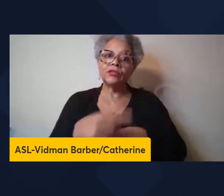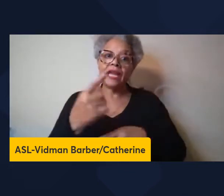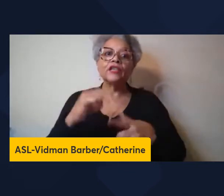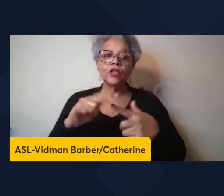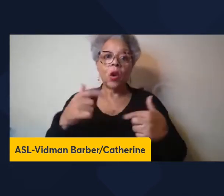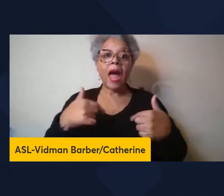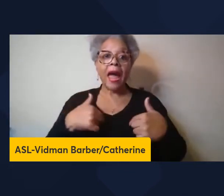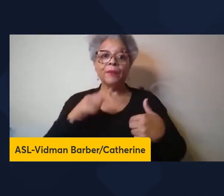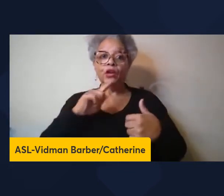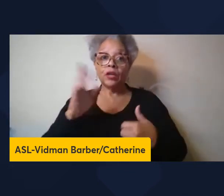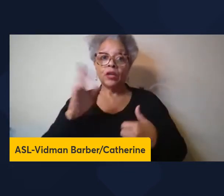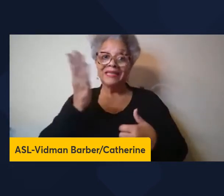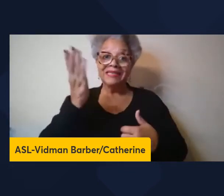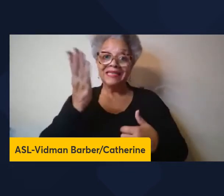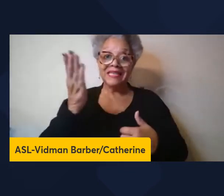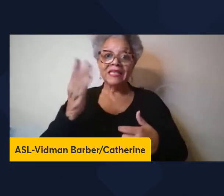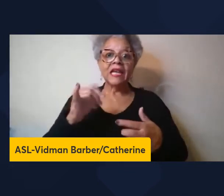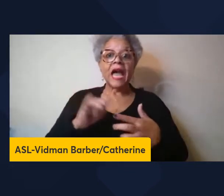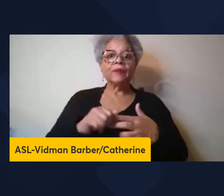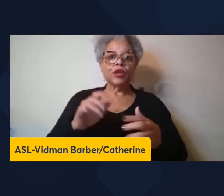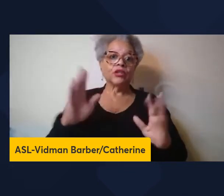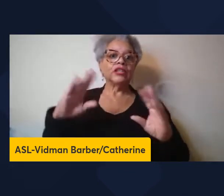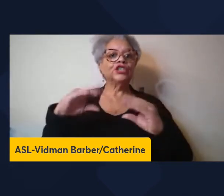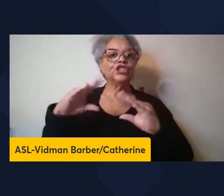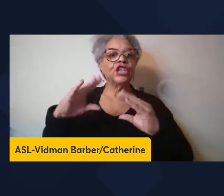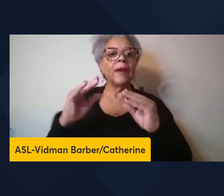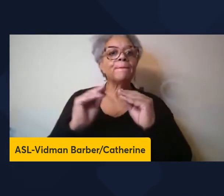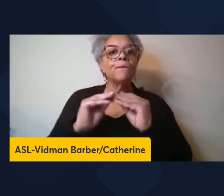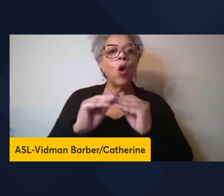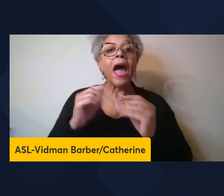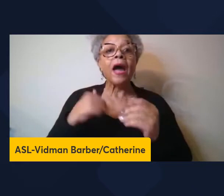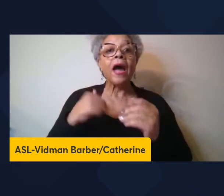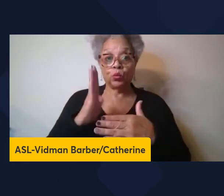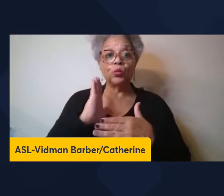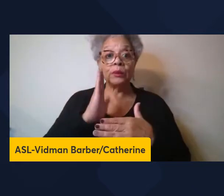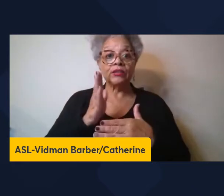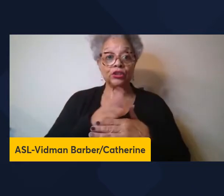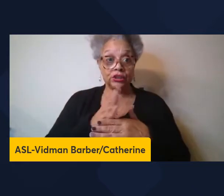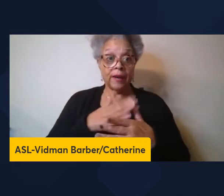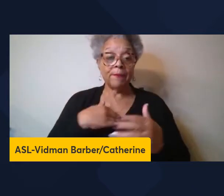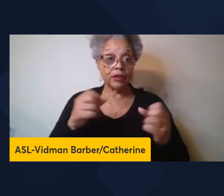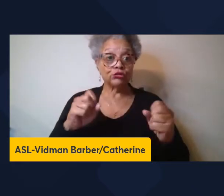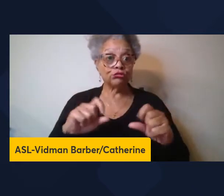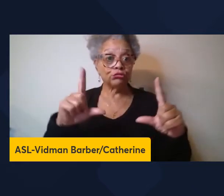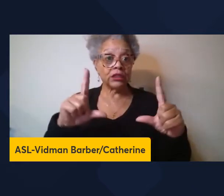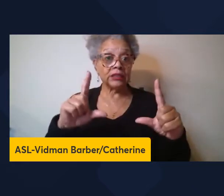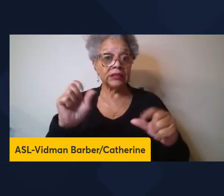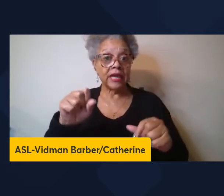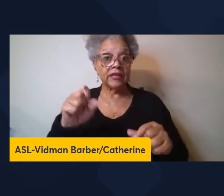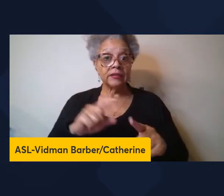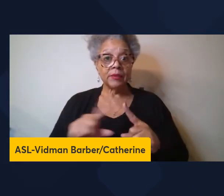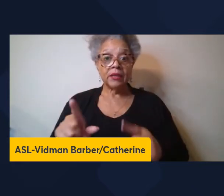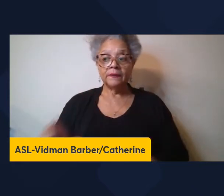going to be presenting, I'm going to chat a little bit. I will share my screen as well, but for